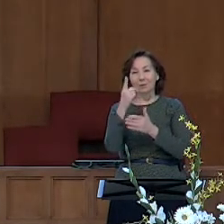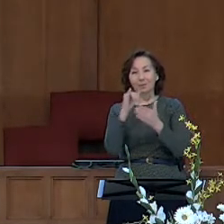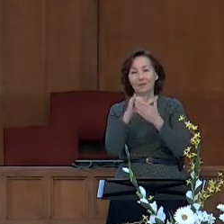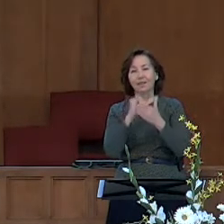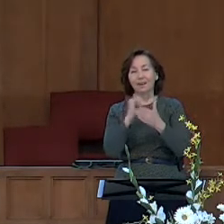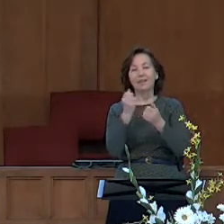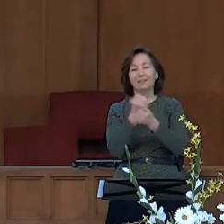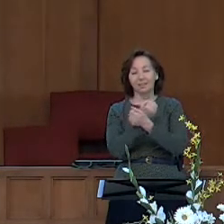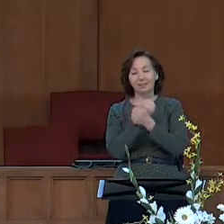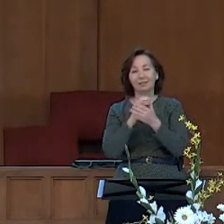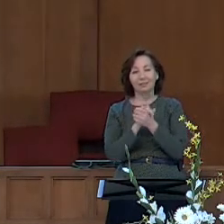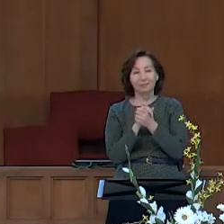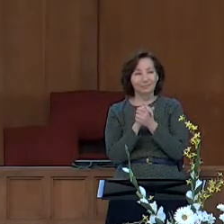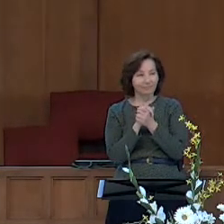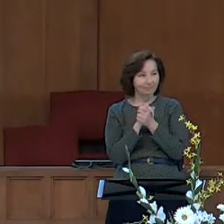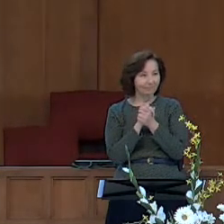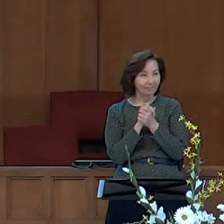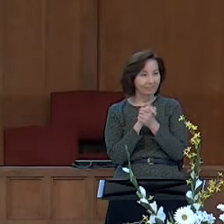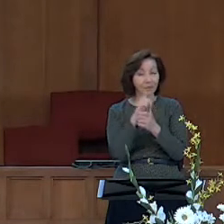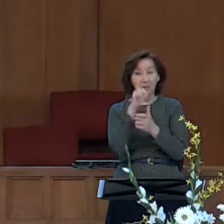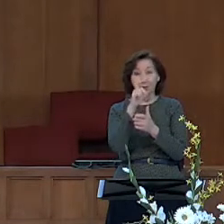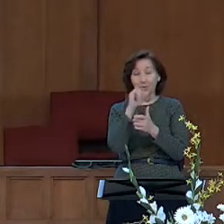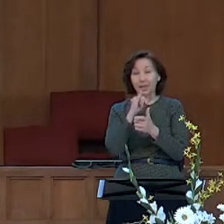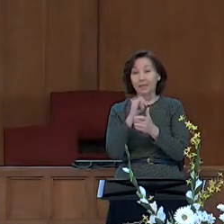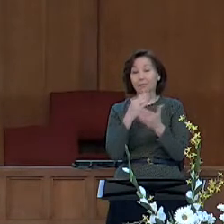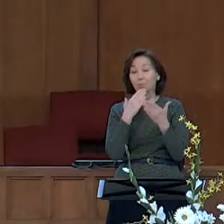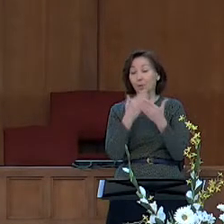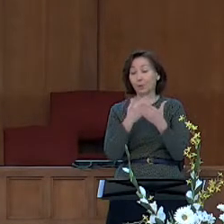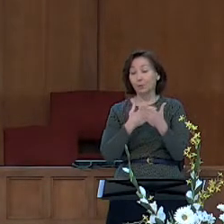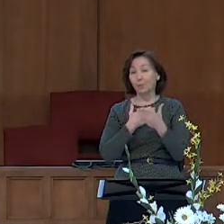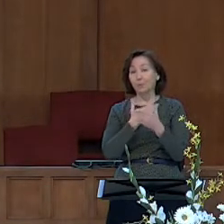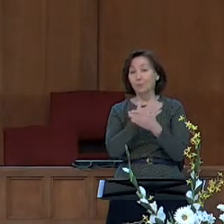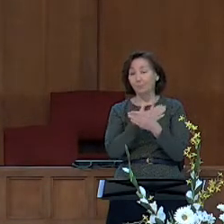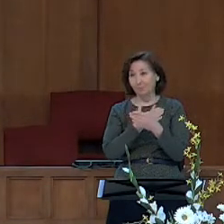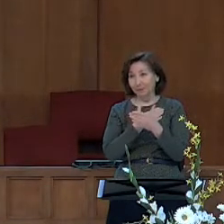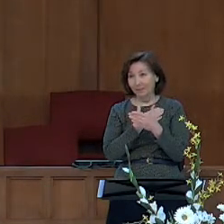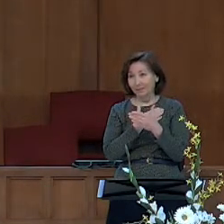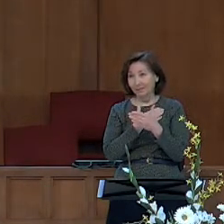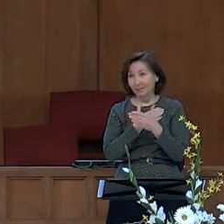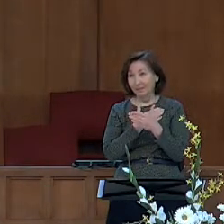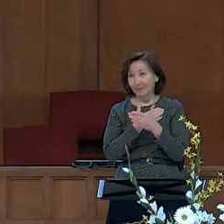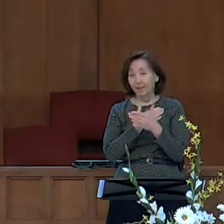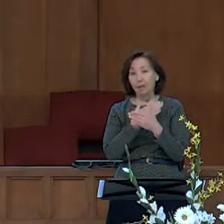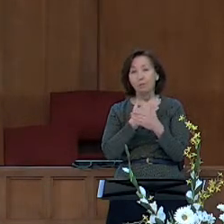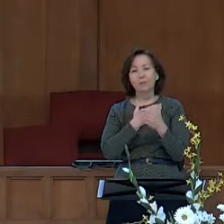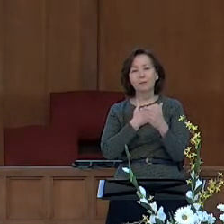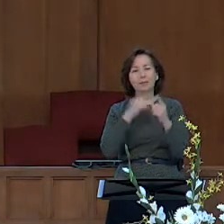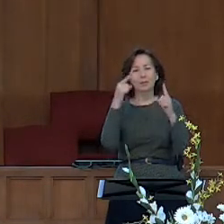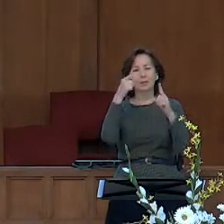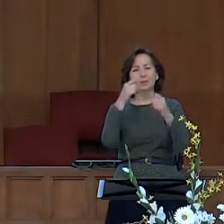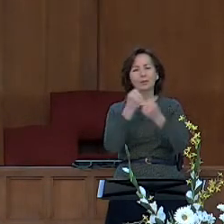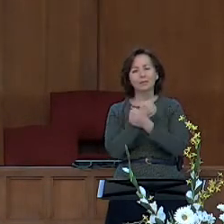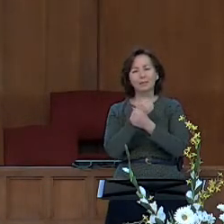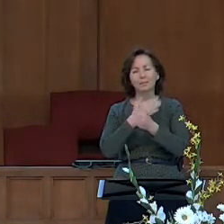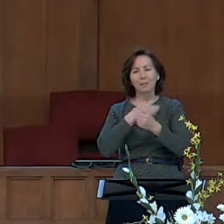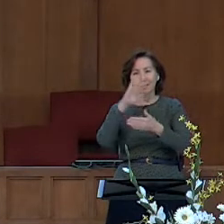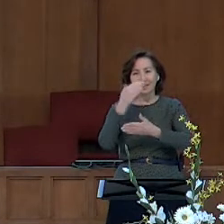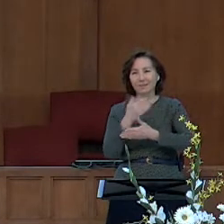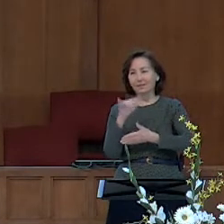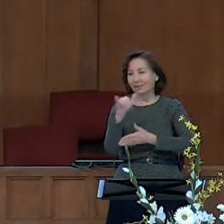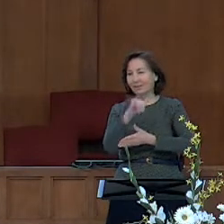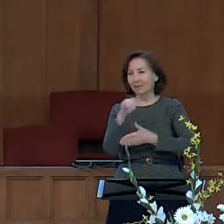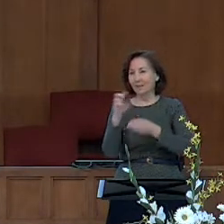one I love, with whom I'm well pleased. It was my goal to love my son in this same way.